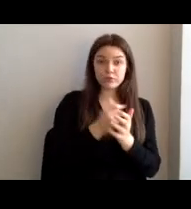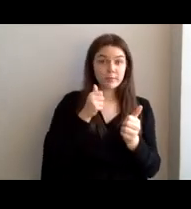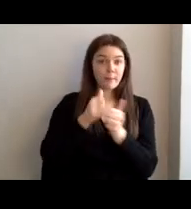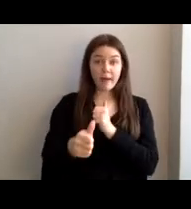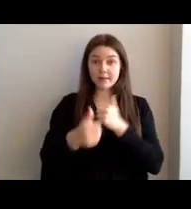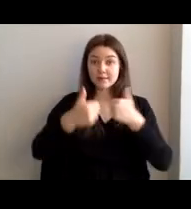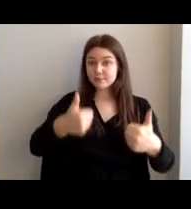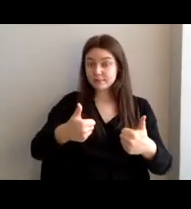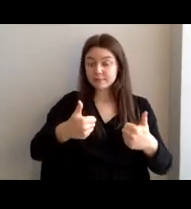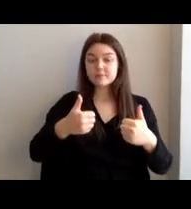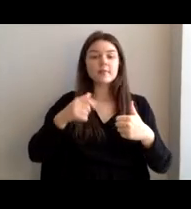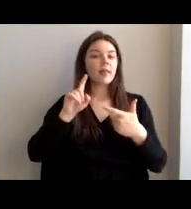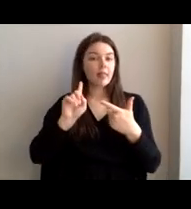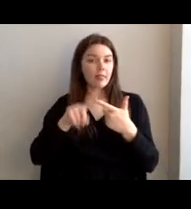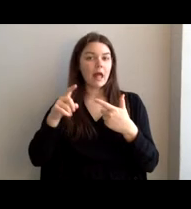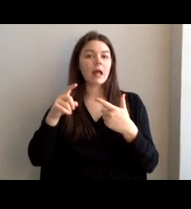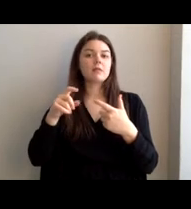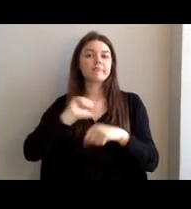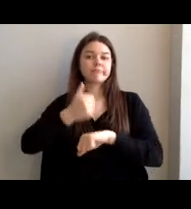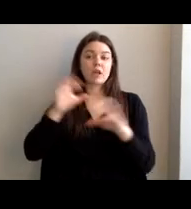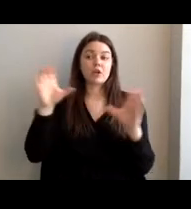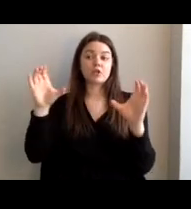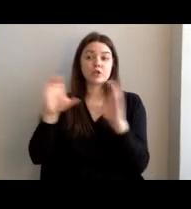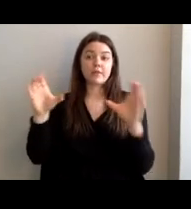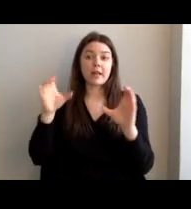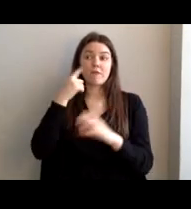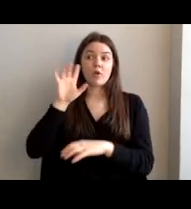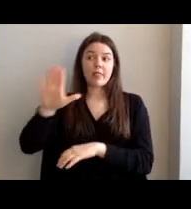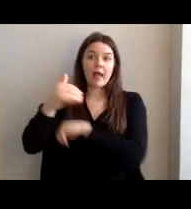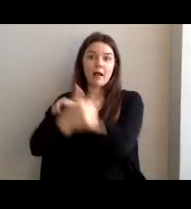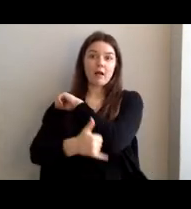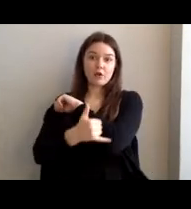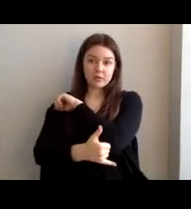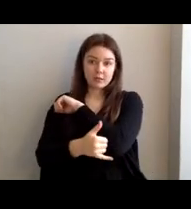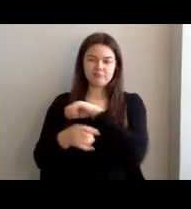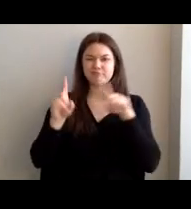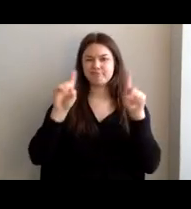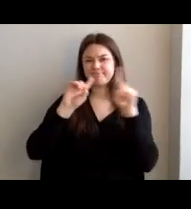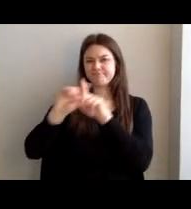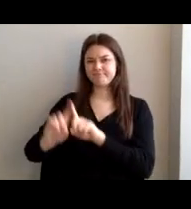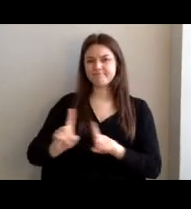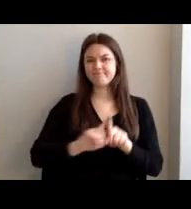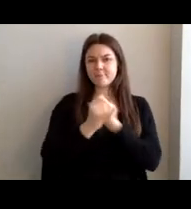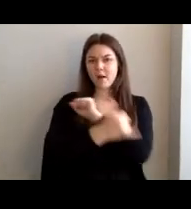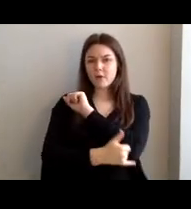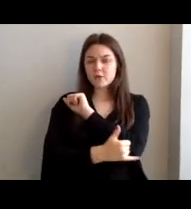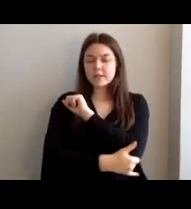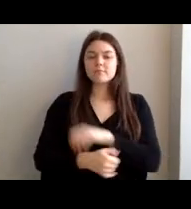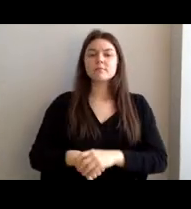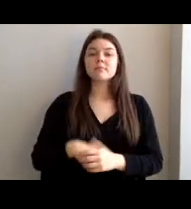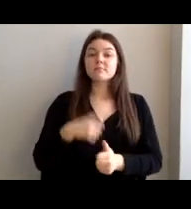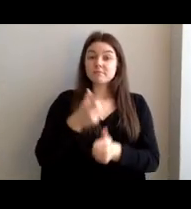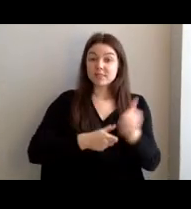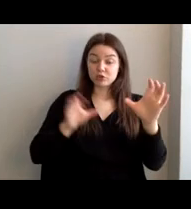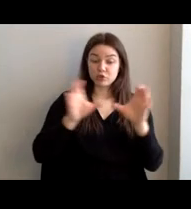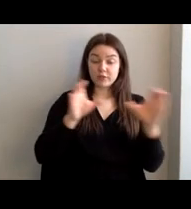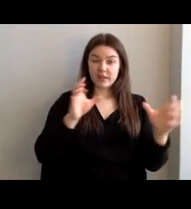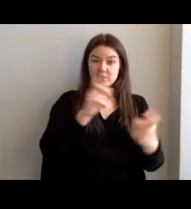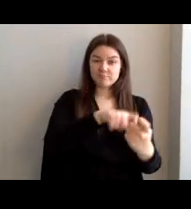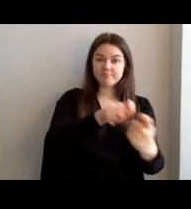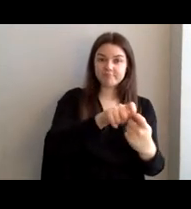we then issue a certificate to that country. So we have different countries, and so each certificate is specific to